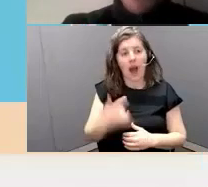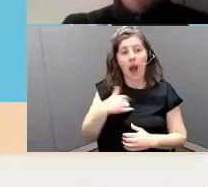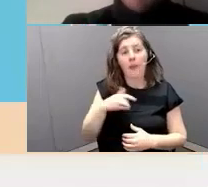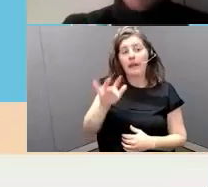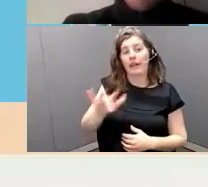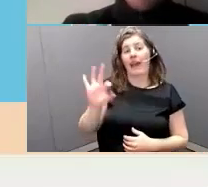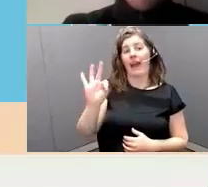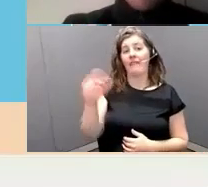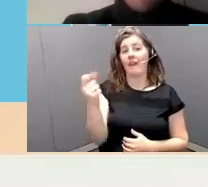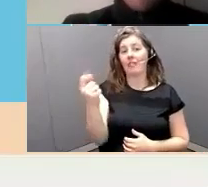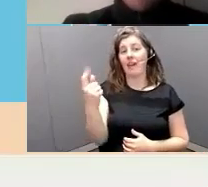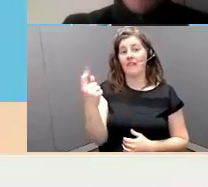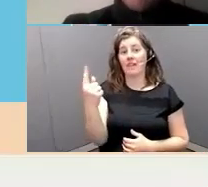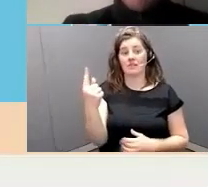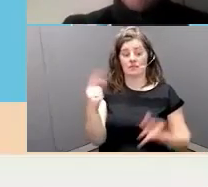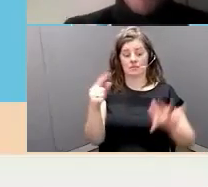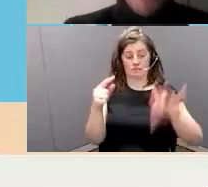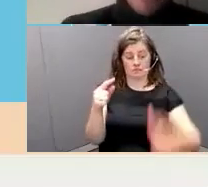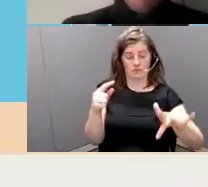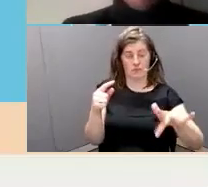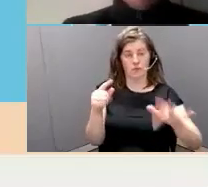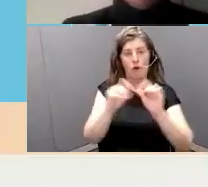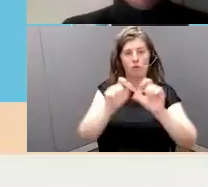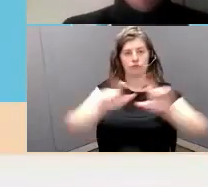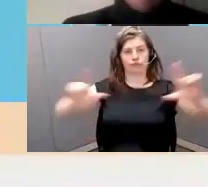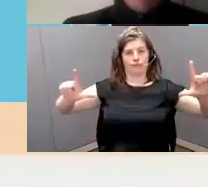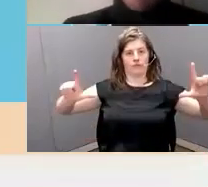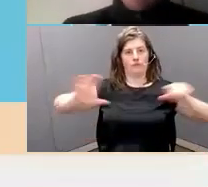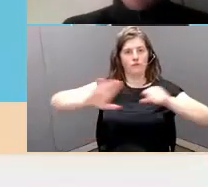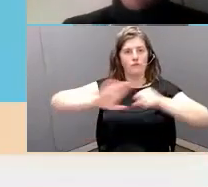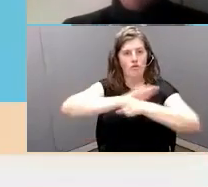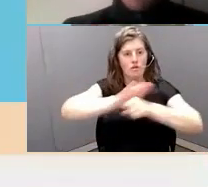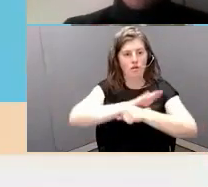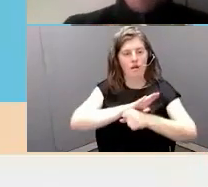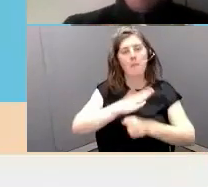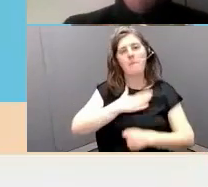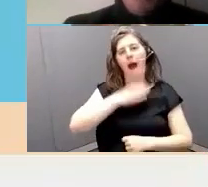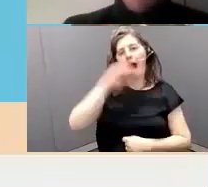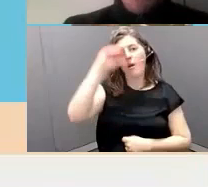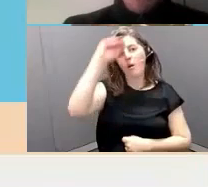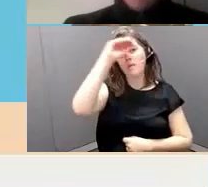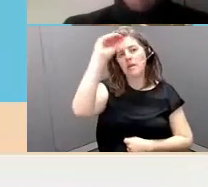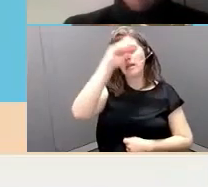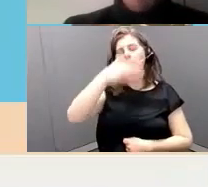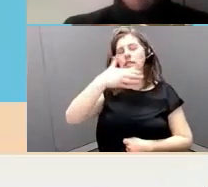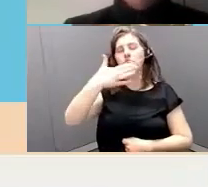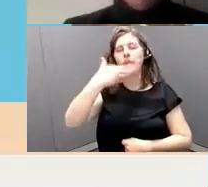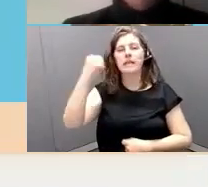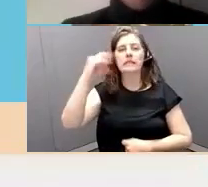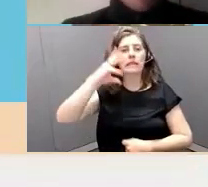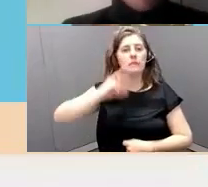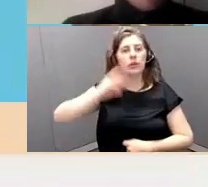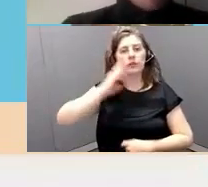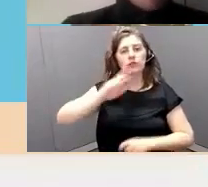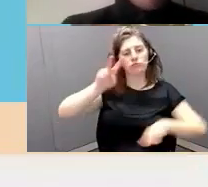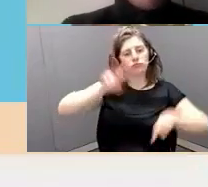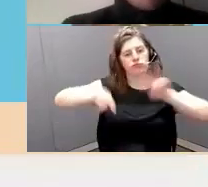pull it up to full screen. And this, in my opinion, is the best browsing experience.